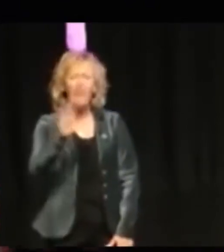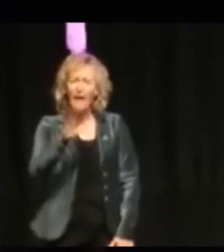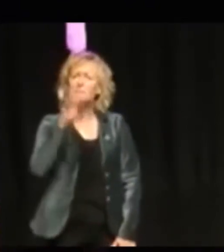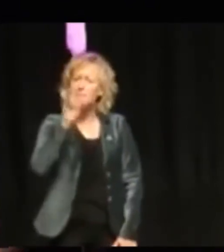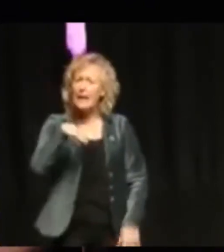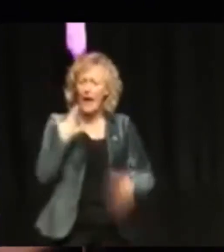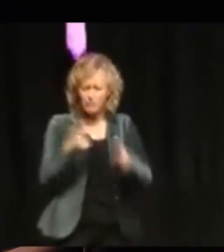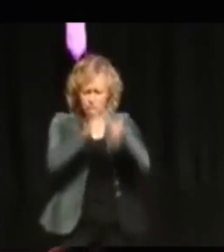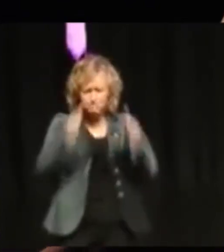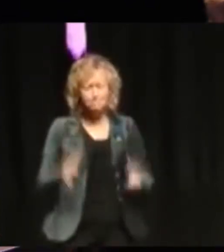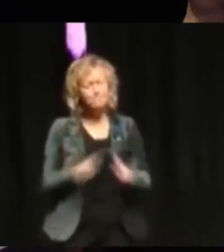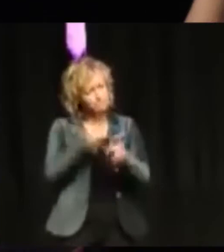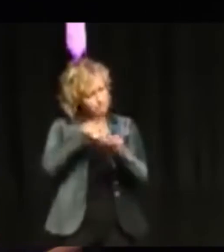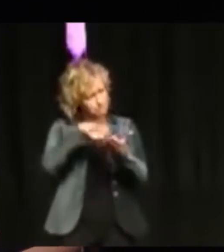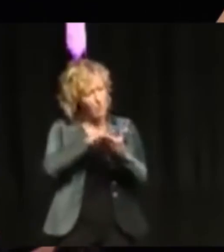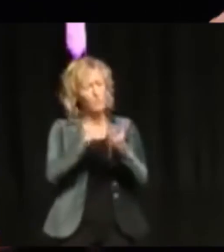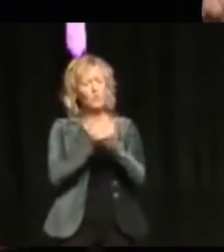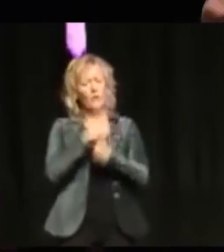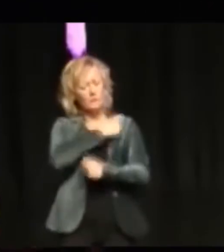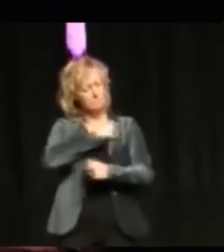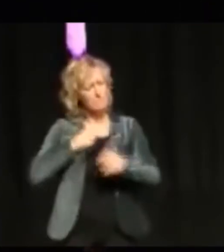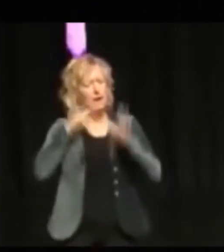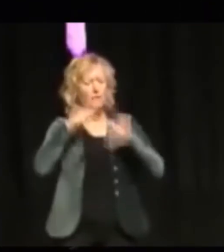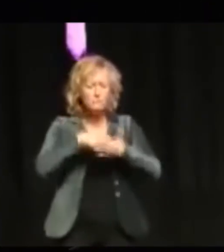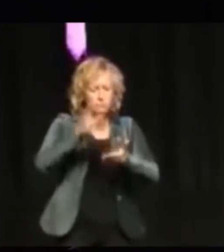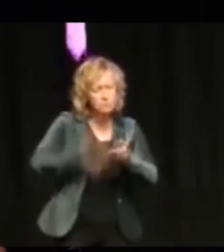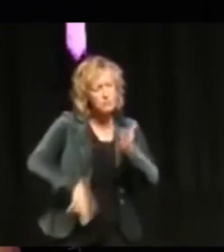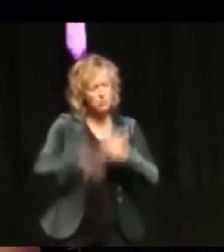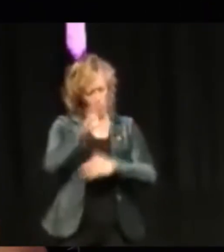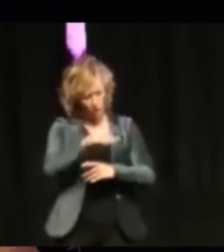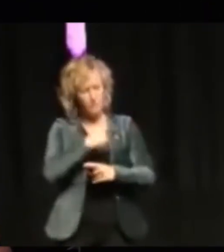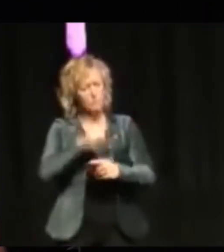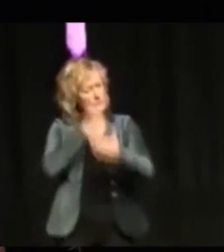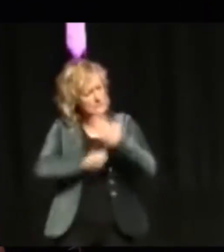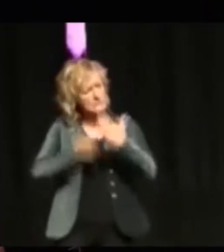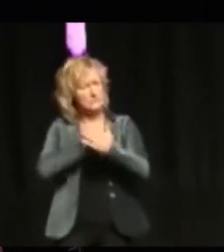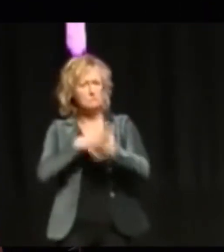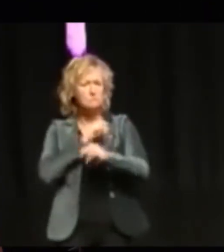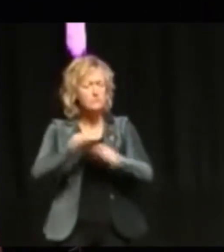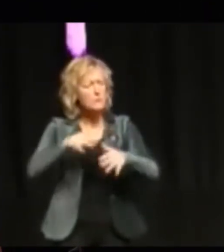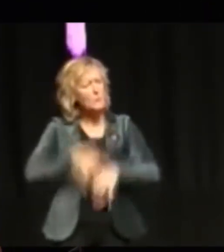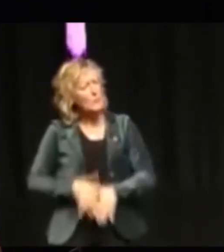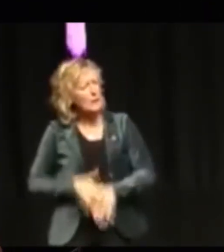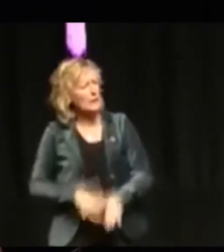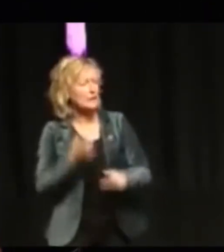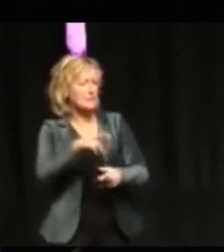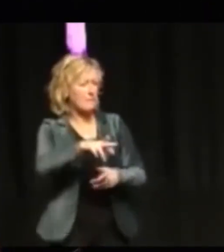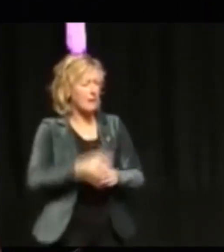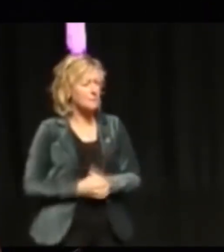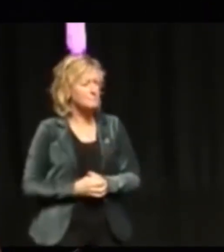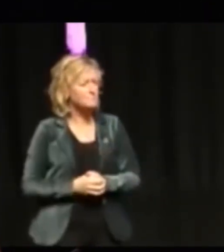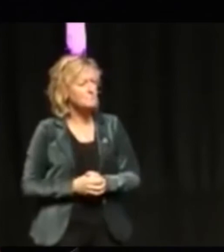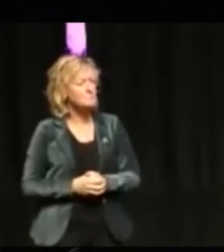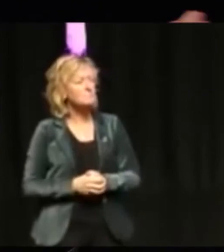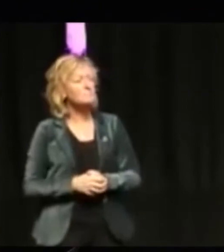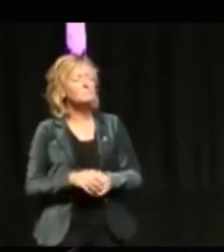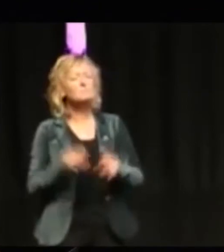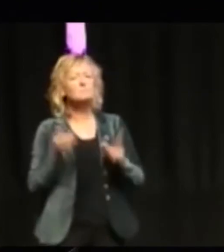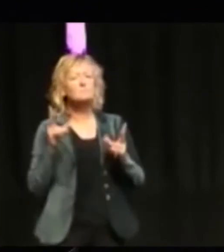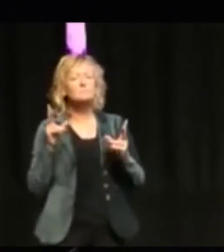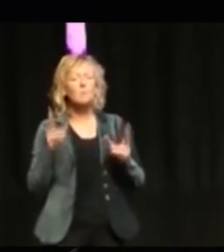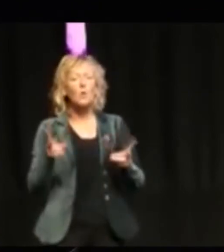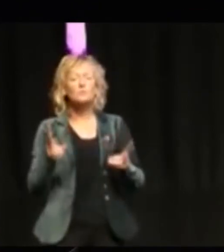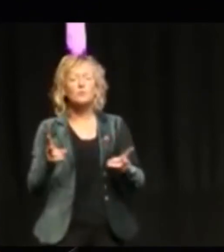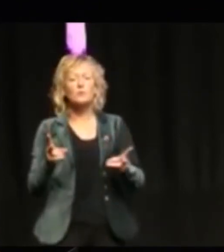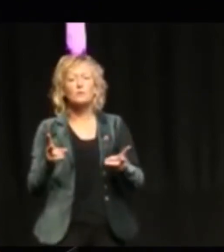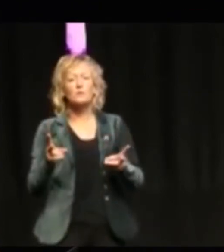we can read where the governments have said, yes, we agree that we're supposed to do stuff. And we also get all this conceptual content. We